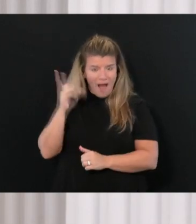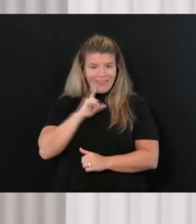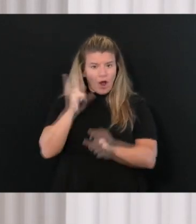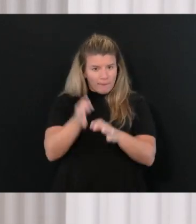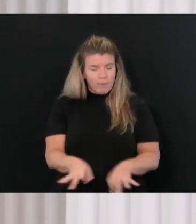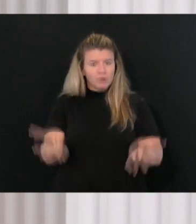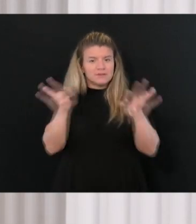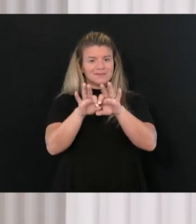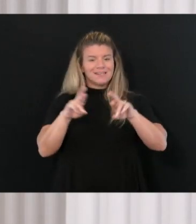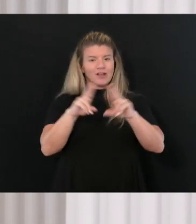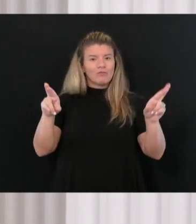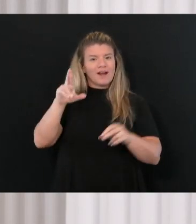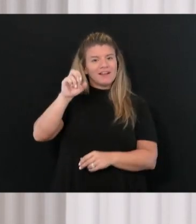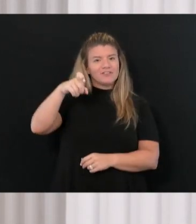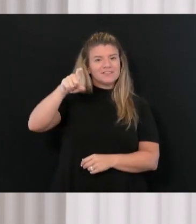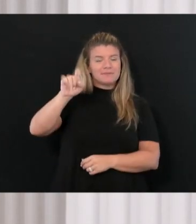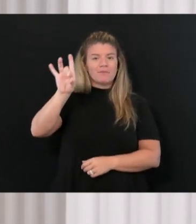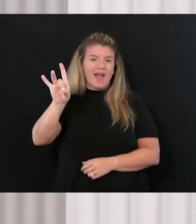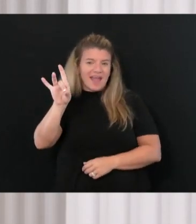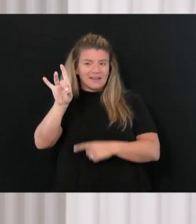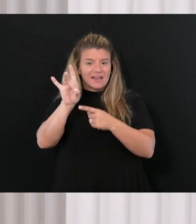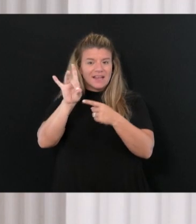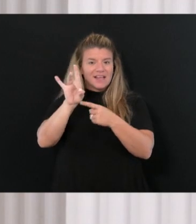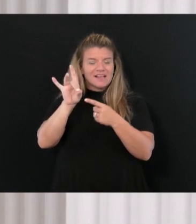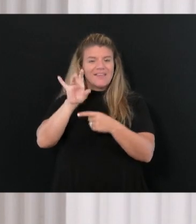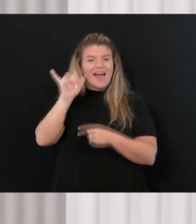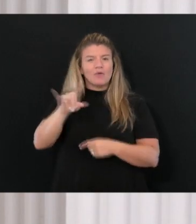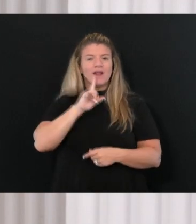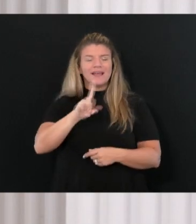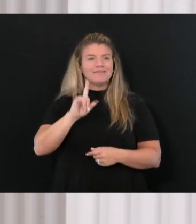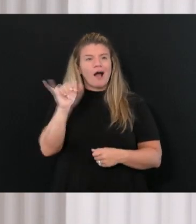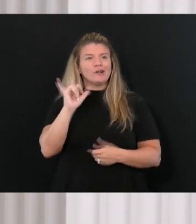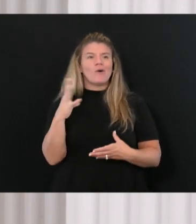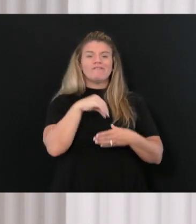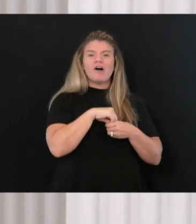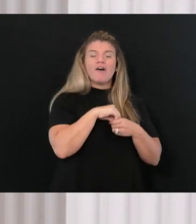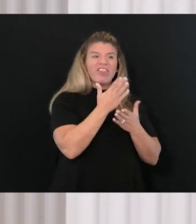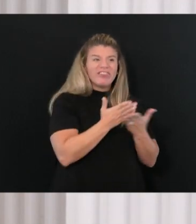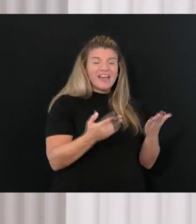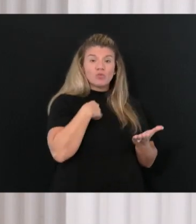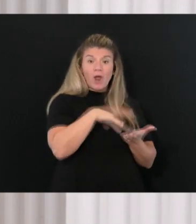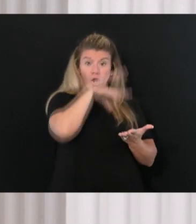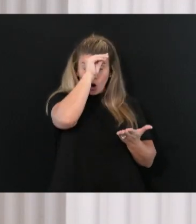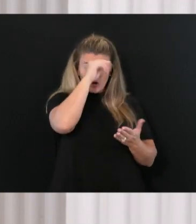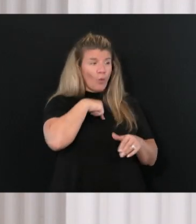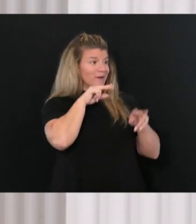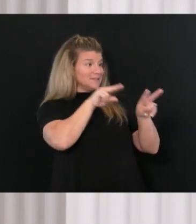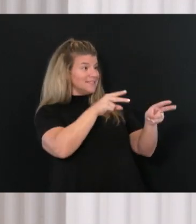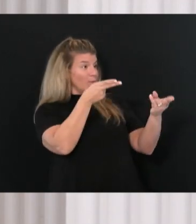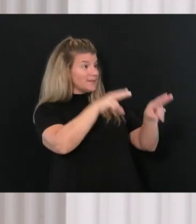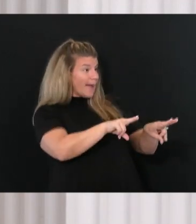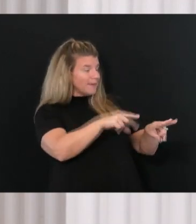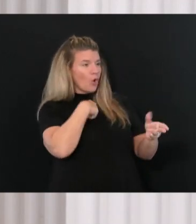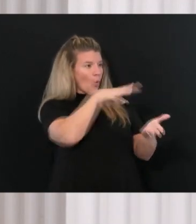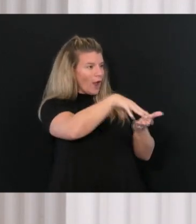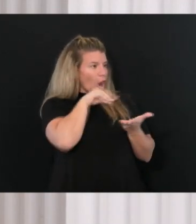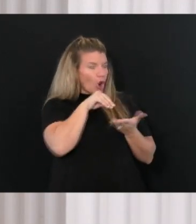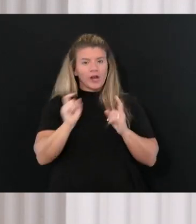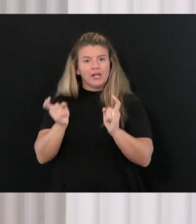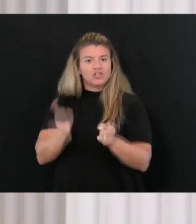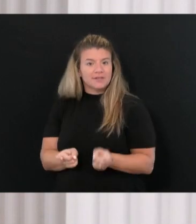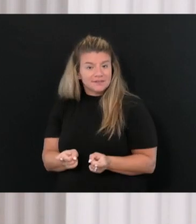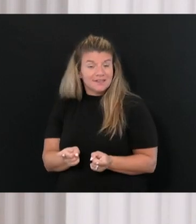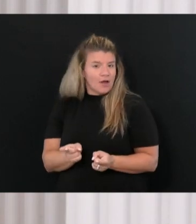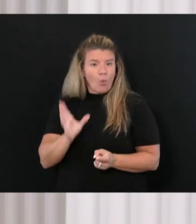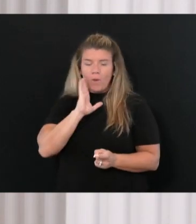September 8th. It kind of ties into the answer of lessons learned and things that we're preparing for. We will continue to listen to the field, adjust as we need